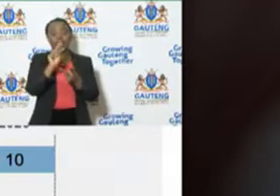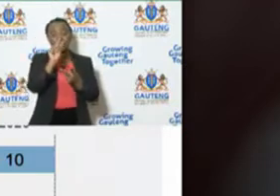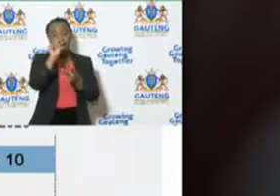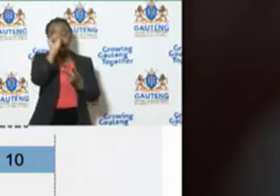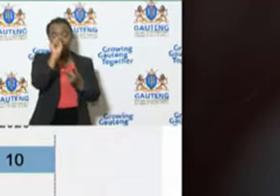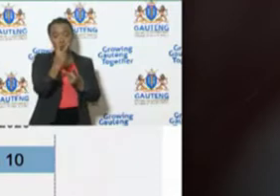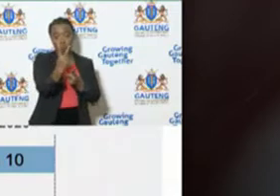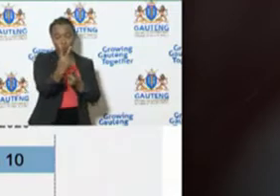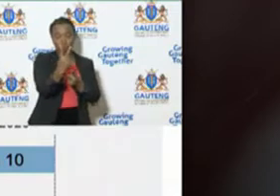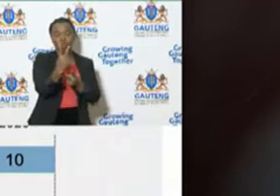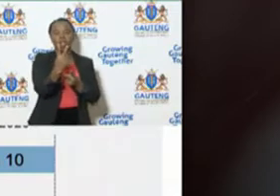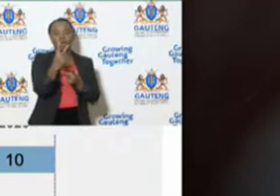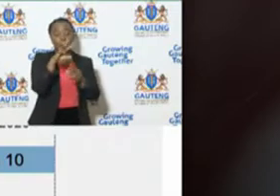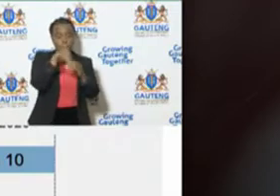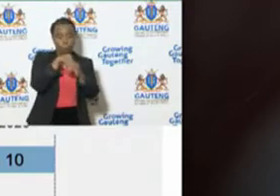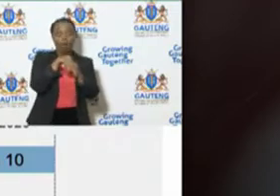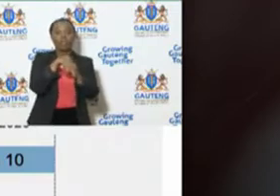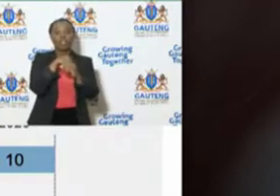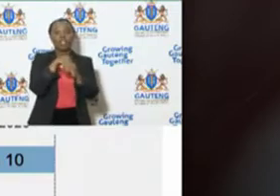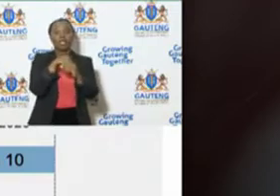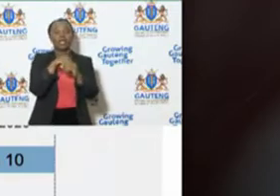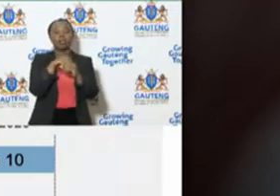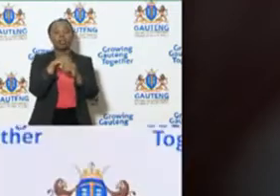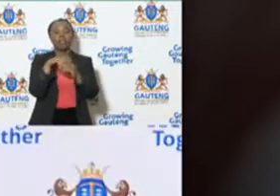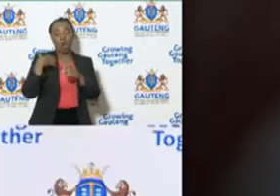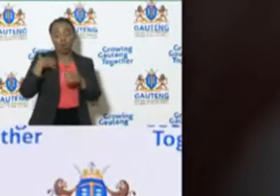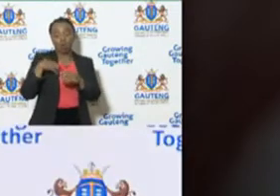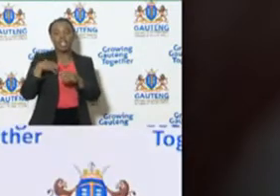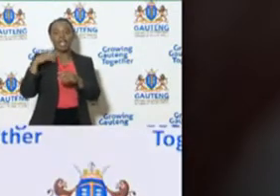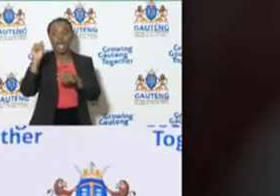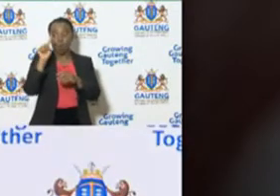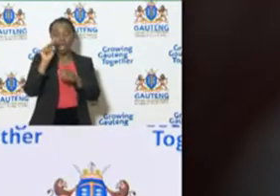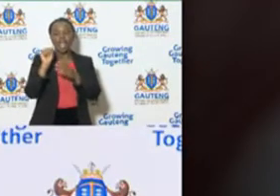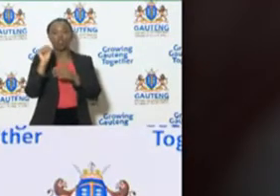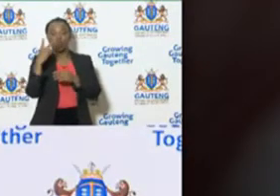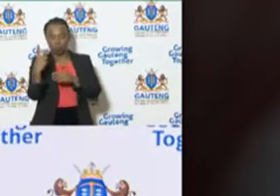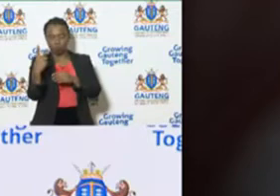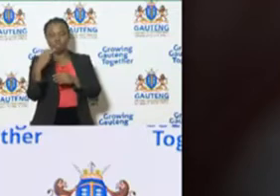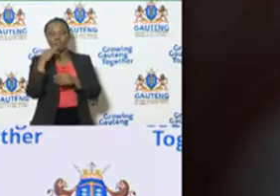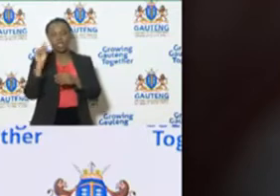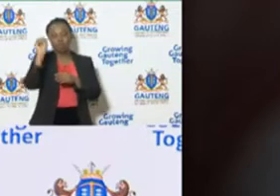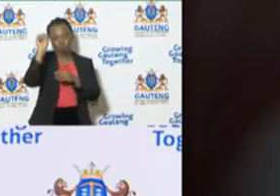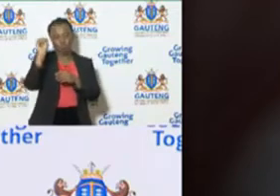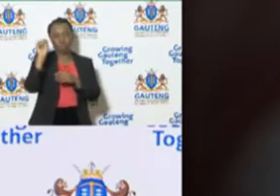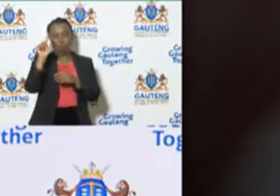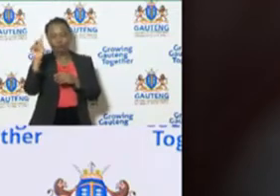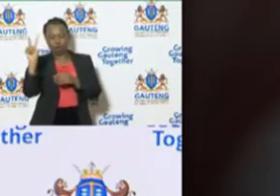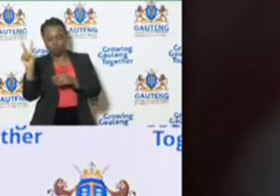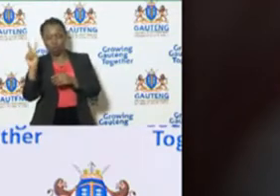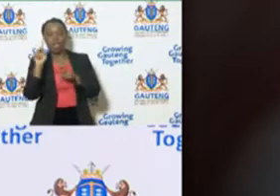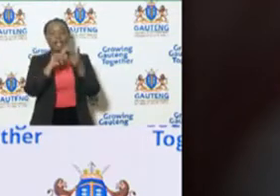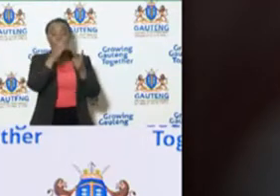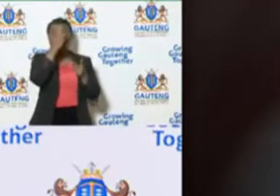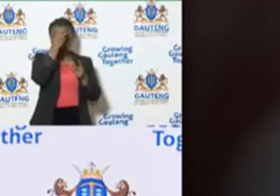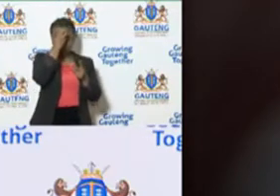both northern parts of Ekurhuleni, and Intswane. We're also showing you where most of the active cases are so that we can